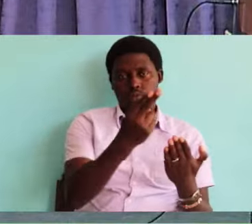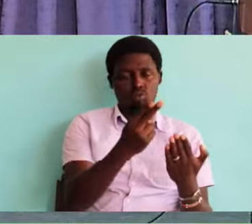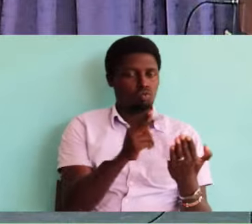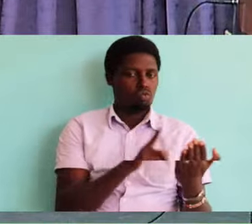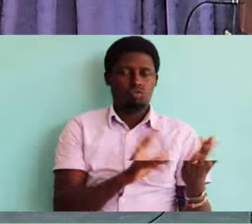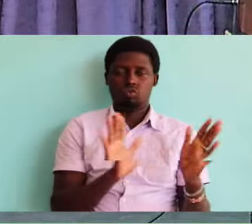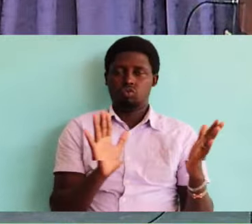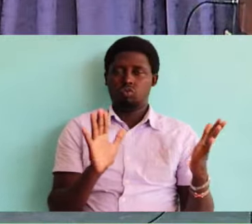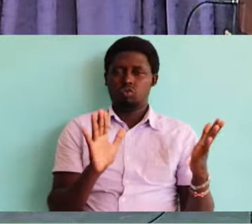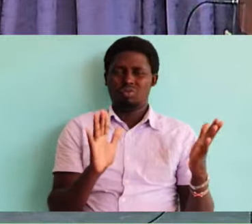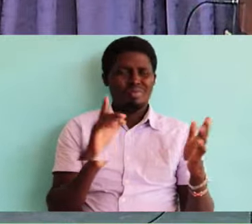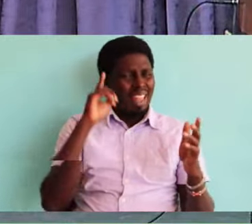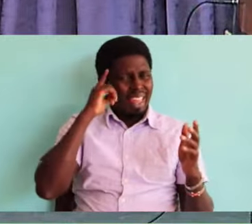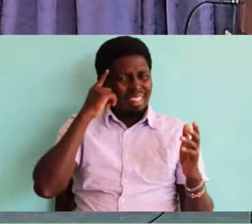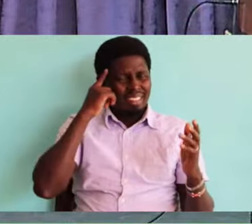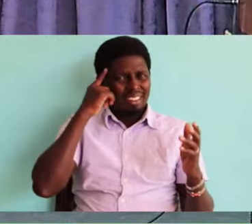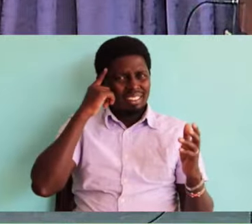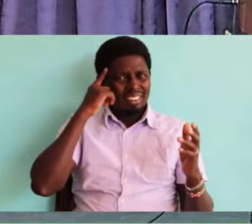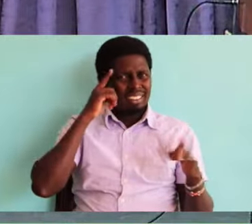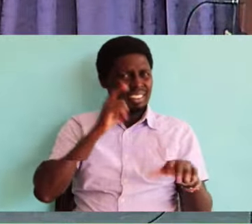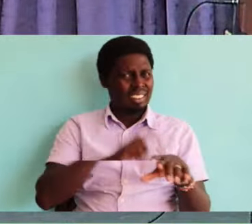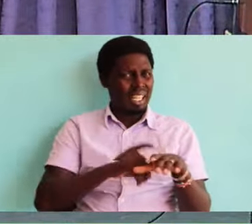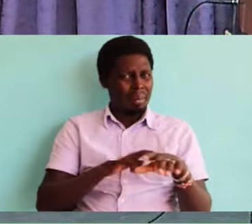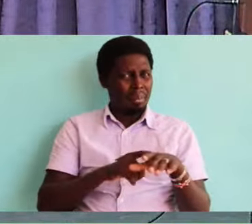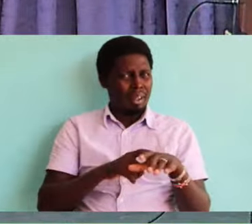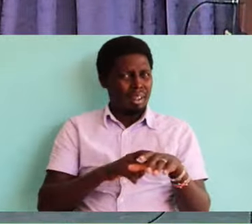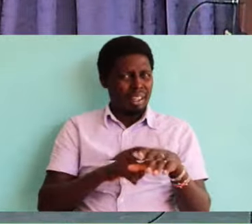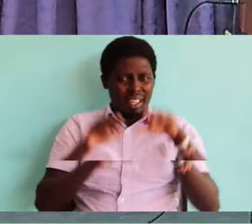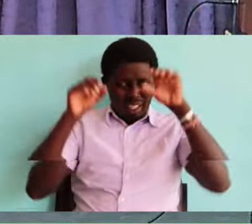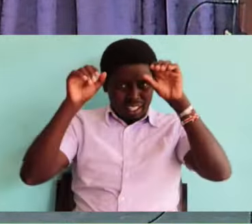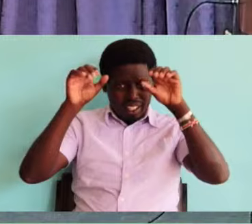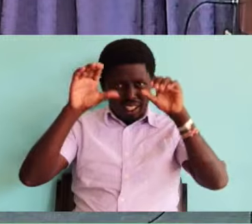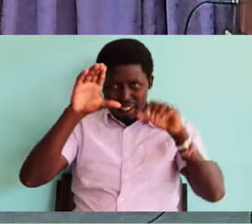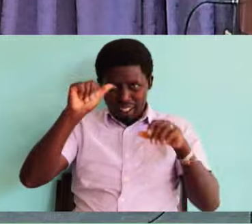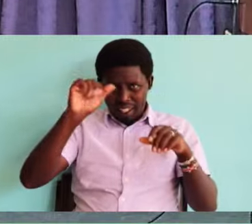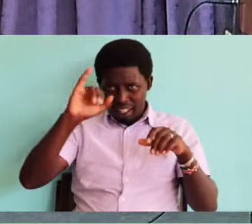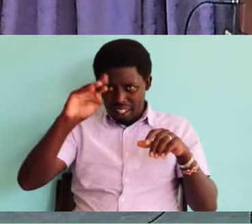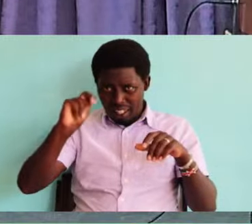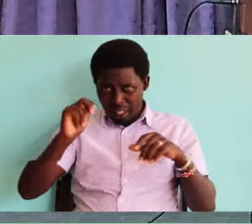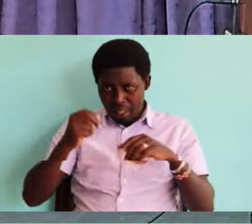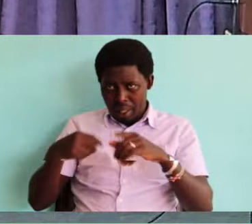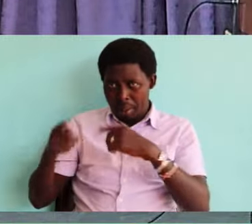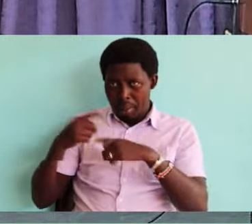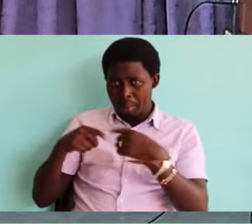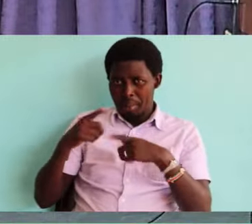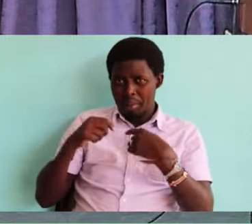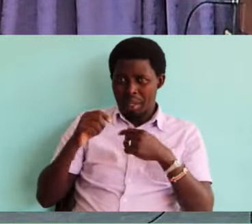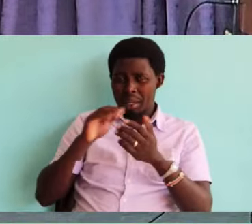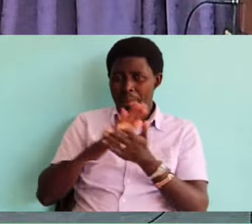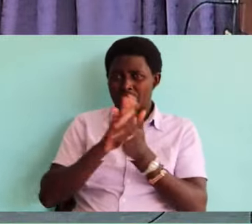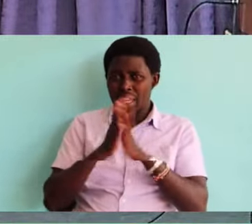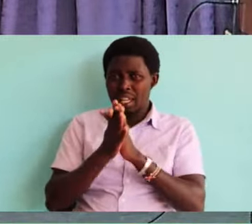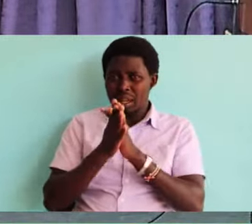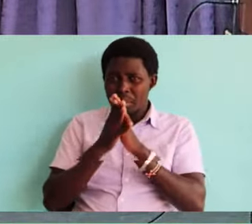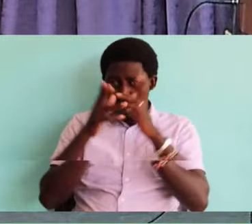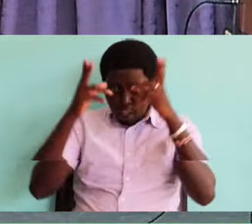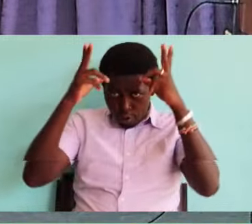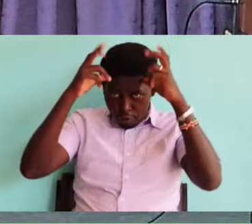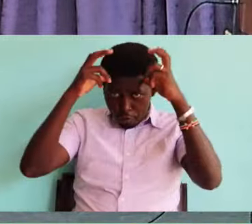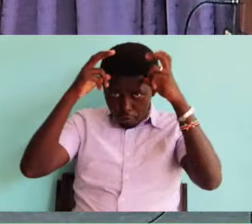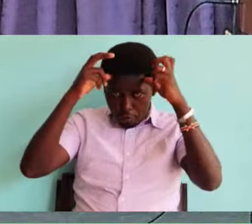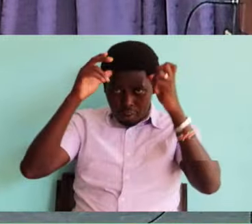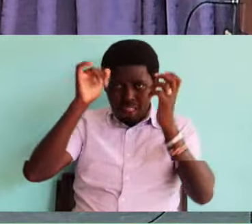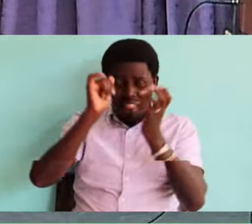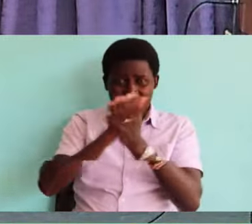think when Cain brought the offering, he became evil that time. God had